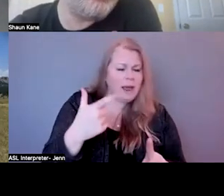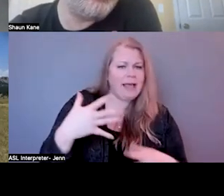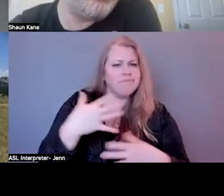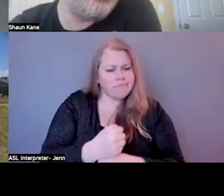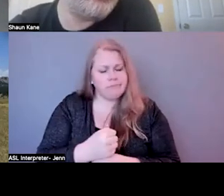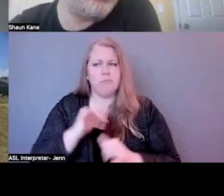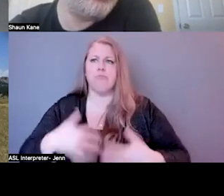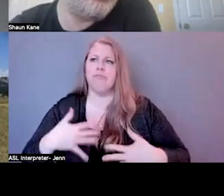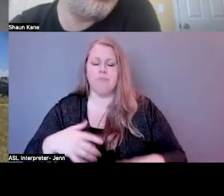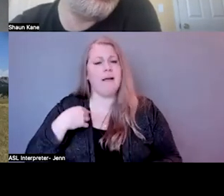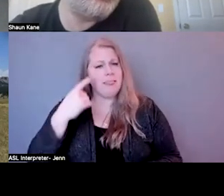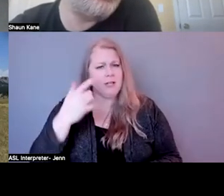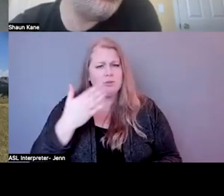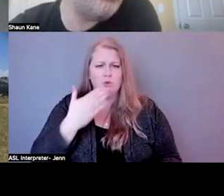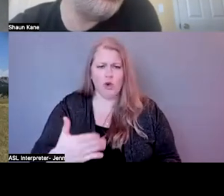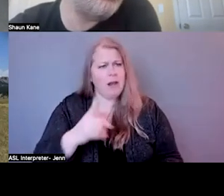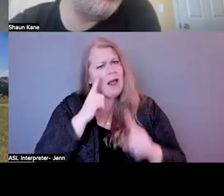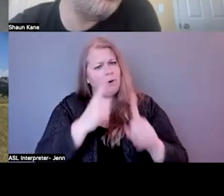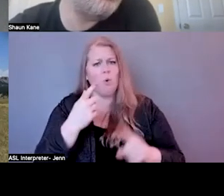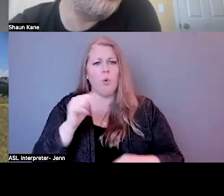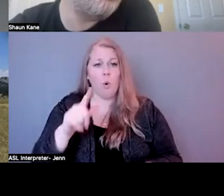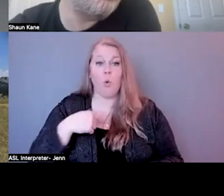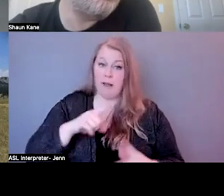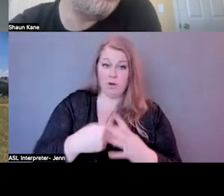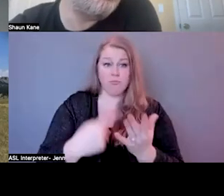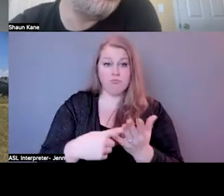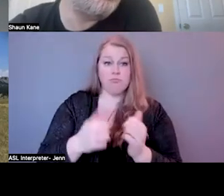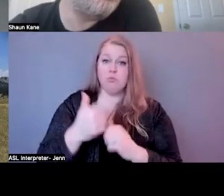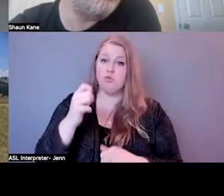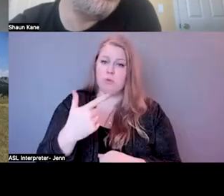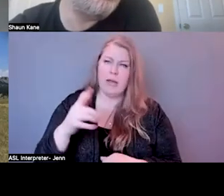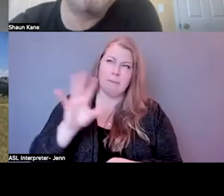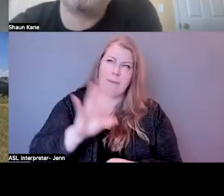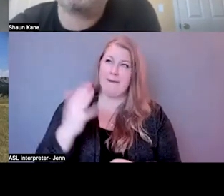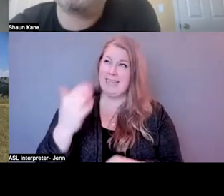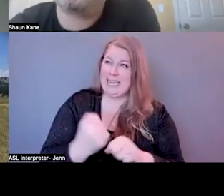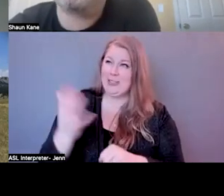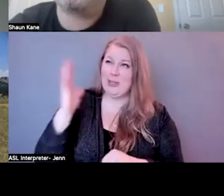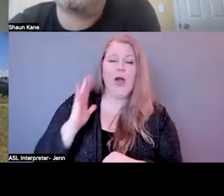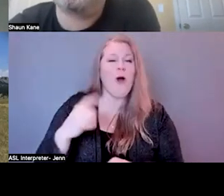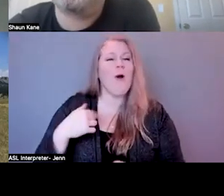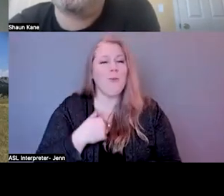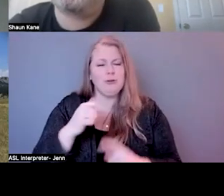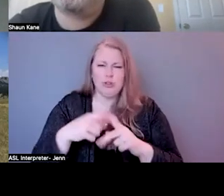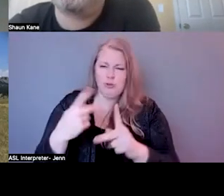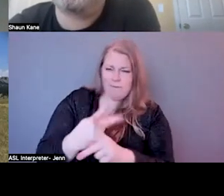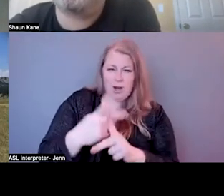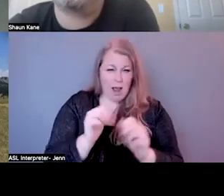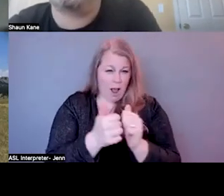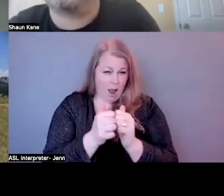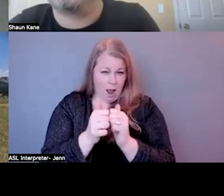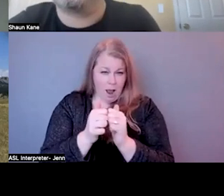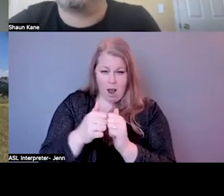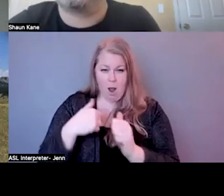great aspirational goal. When I was first started talking to Greg 15 years ago, I think we were just trying to figure out how could we get